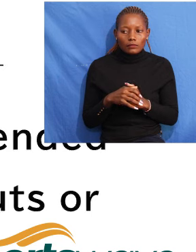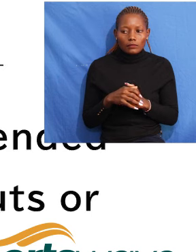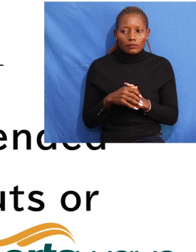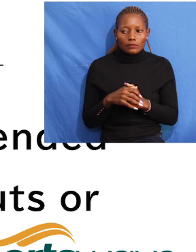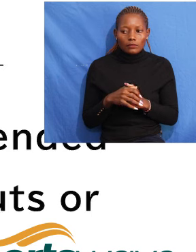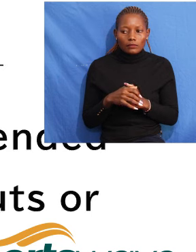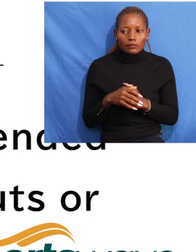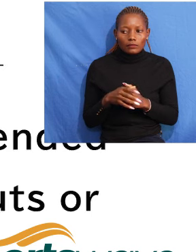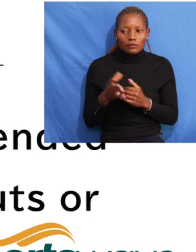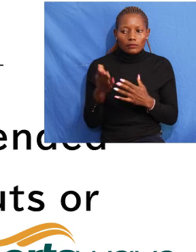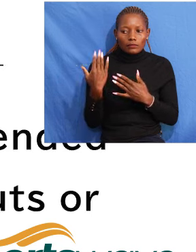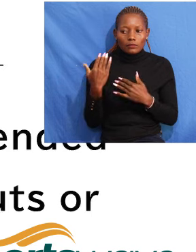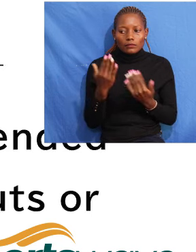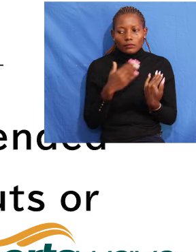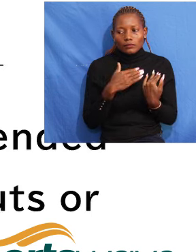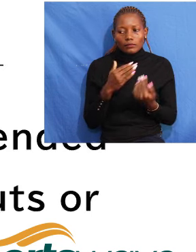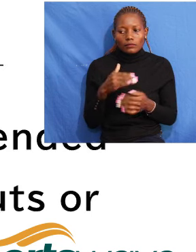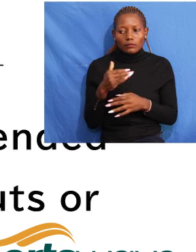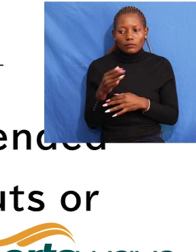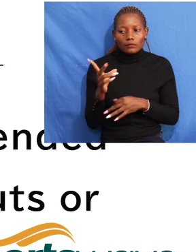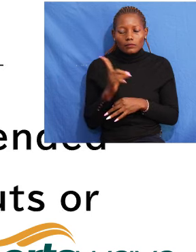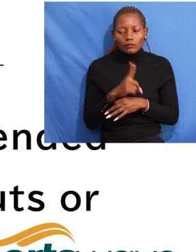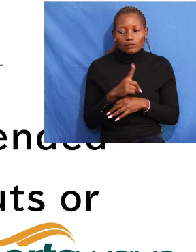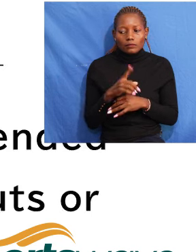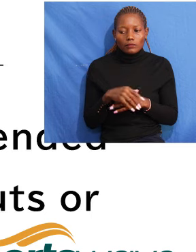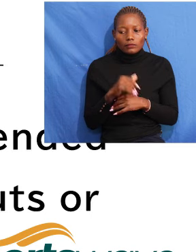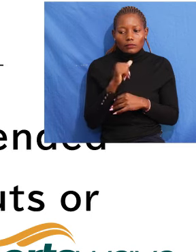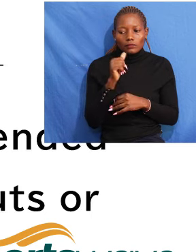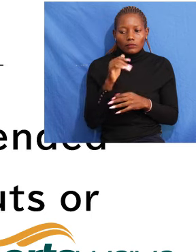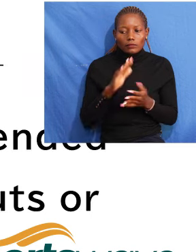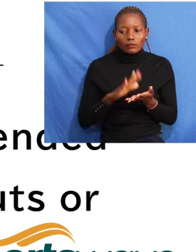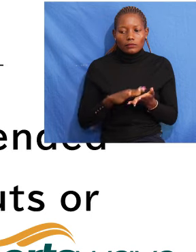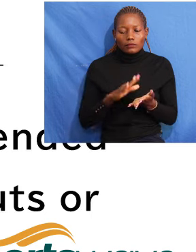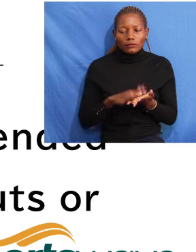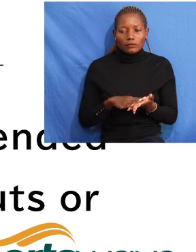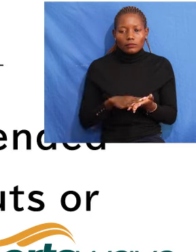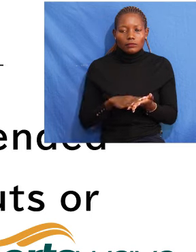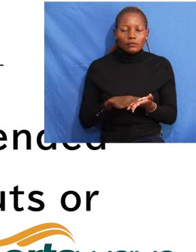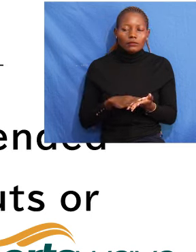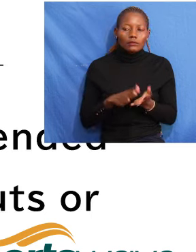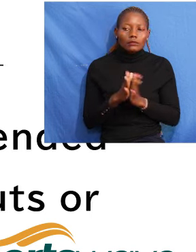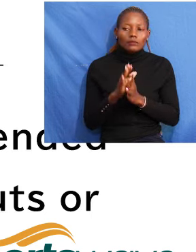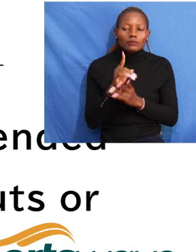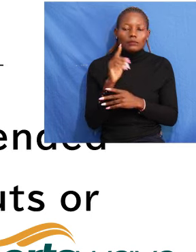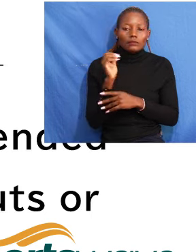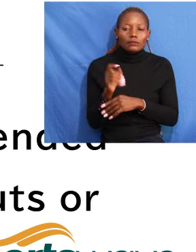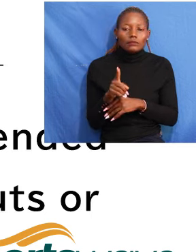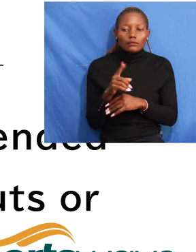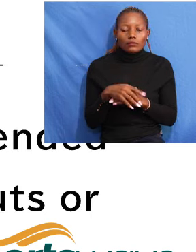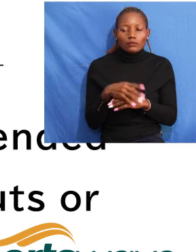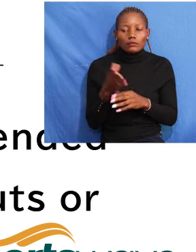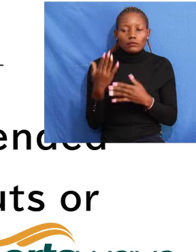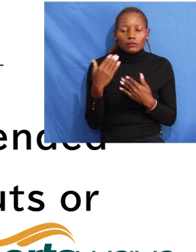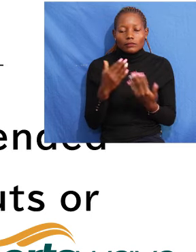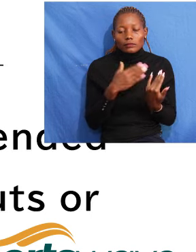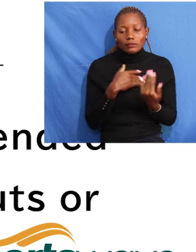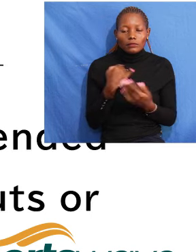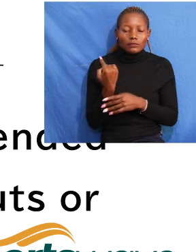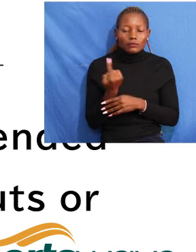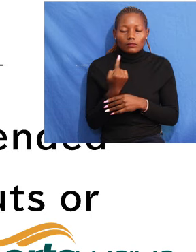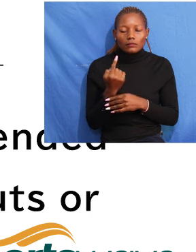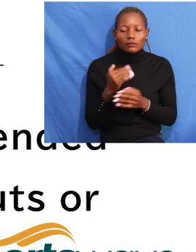So taking cold bath on a regular basis is not recommended. And it should be taken only after